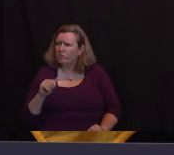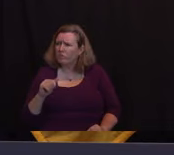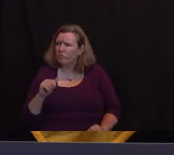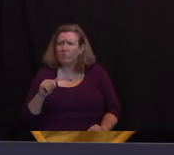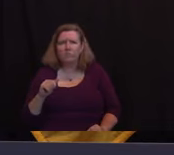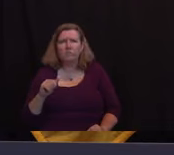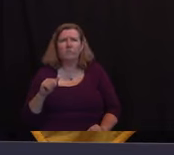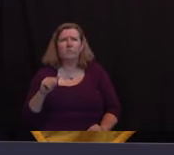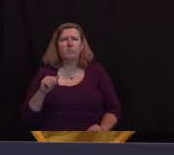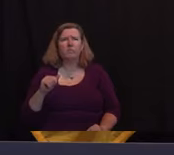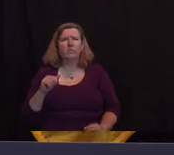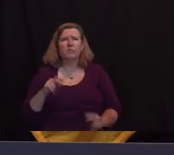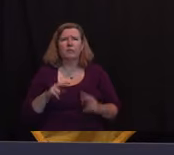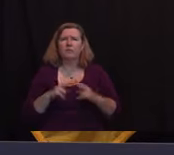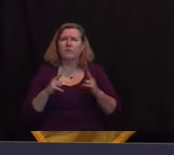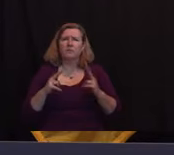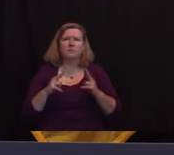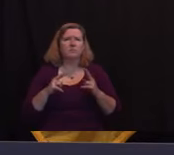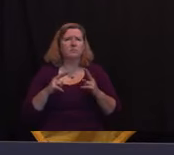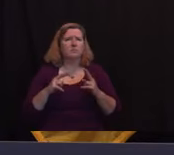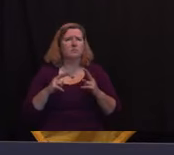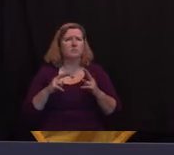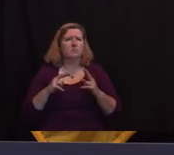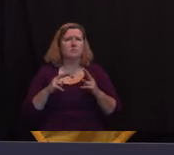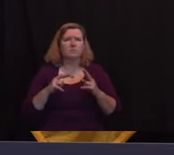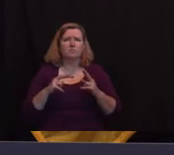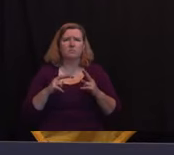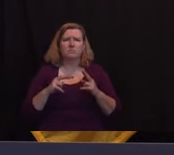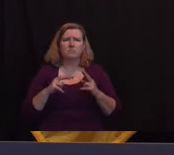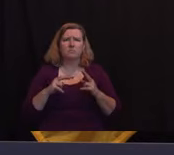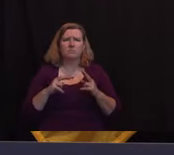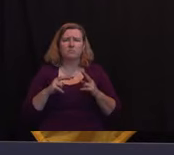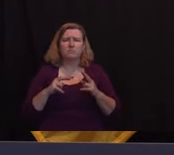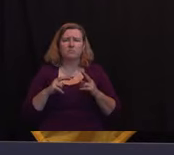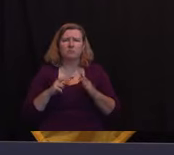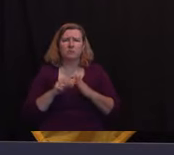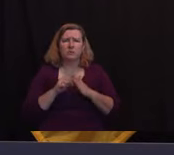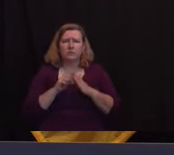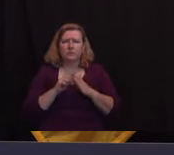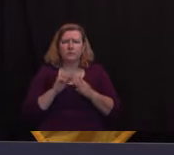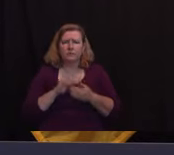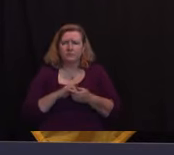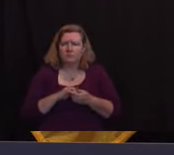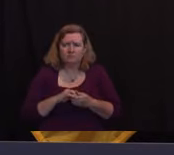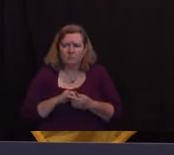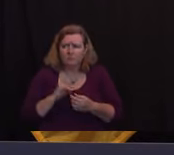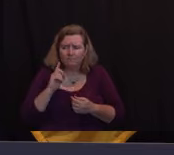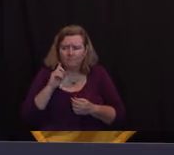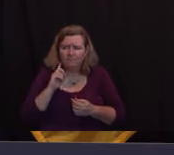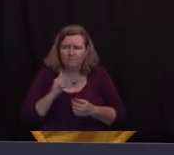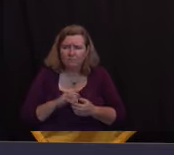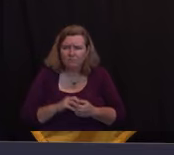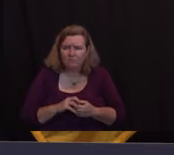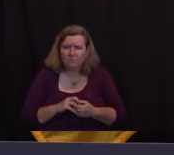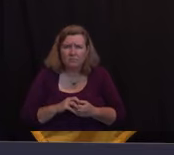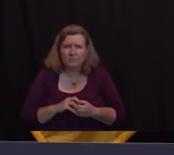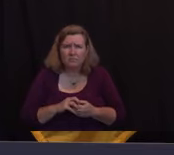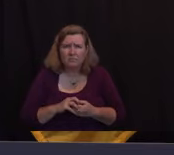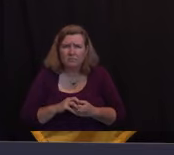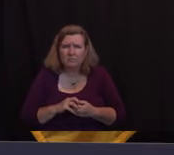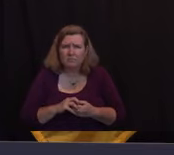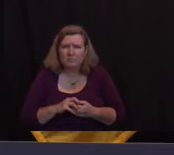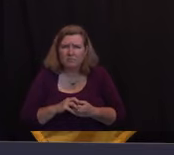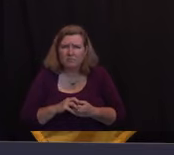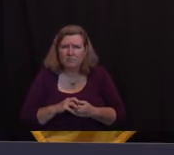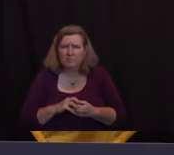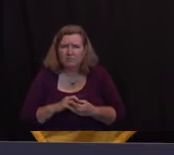impressive and heartwarming, and it's reflective in so many respects that the folks coming in of the great diversity of our state. So hats off to you